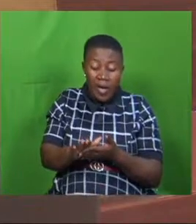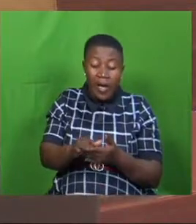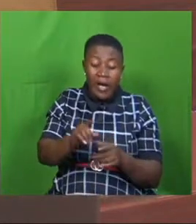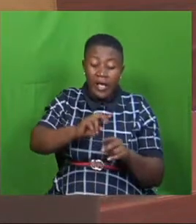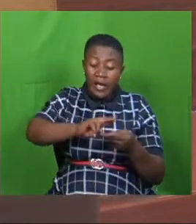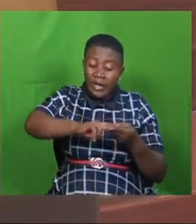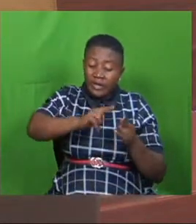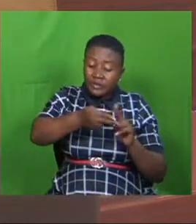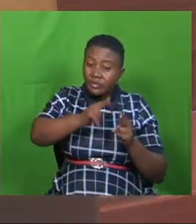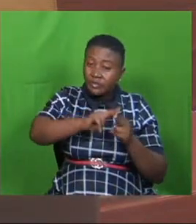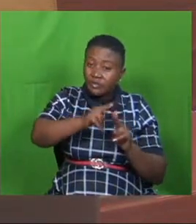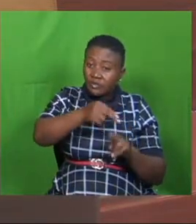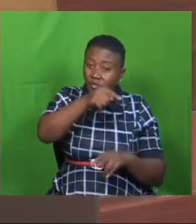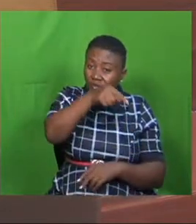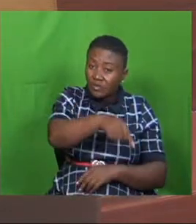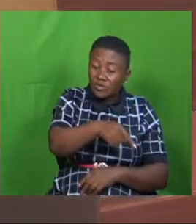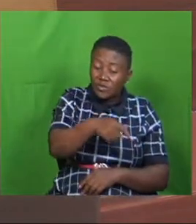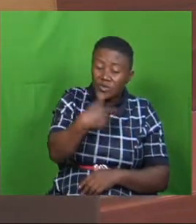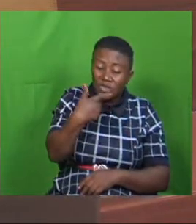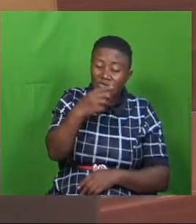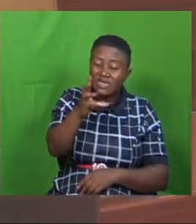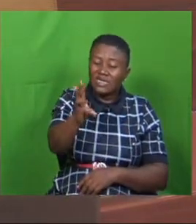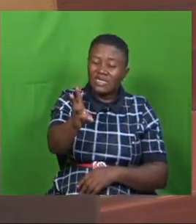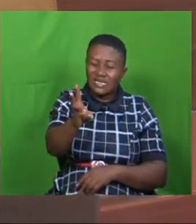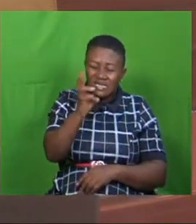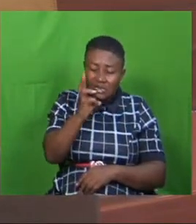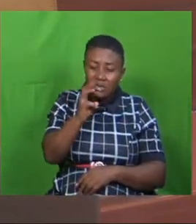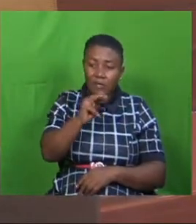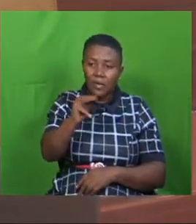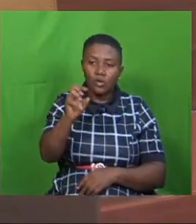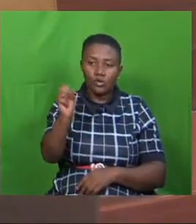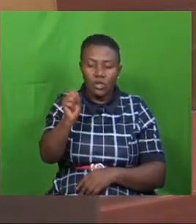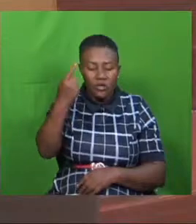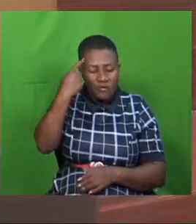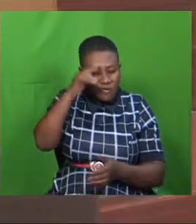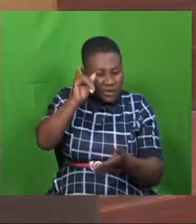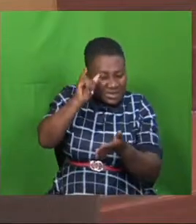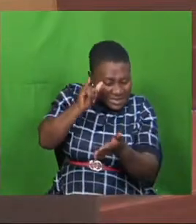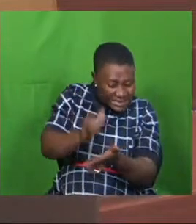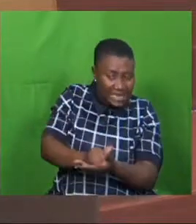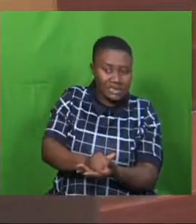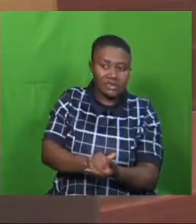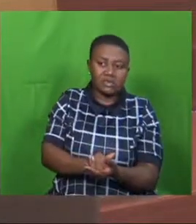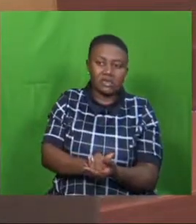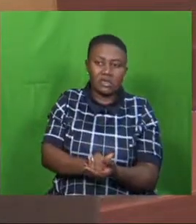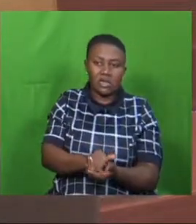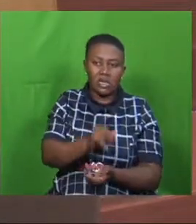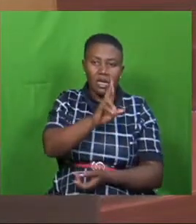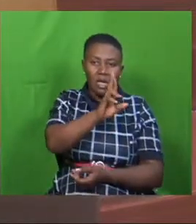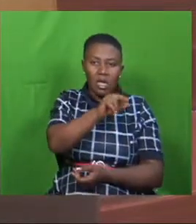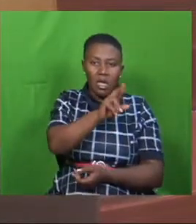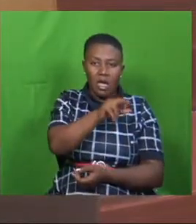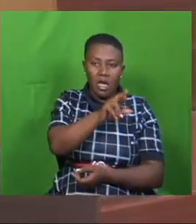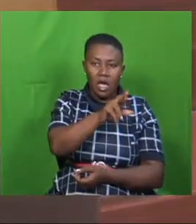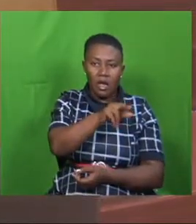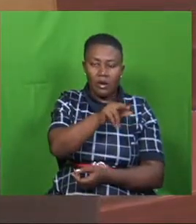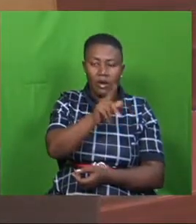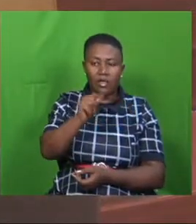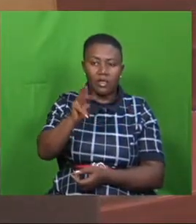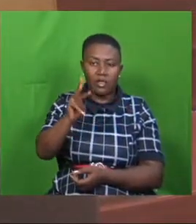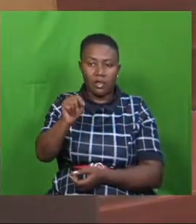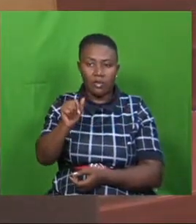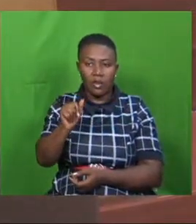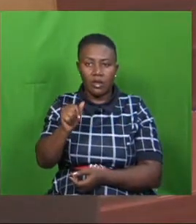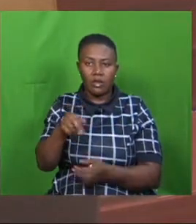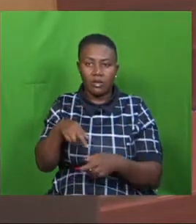us at the committee was $600 million for that report. I have not signed the report. It's the chairman who signed the report, for